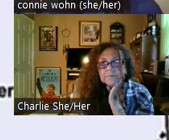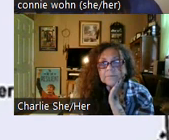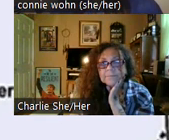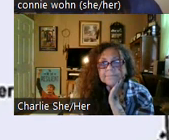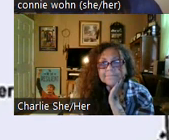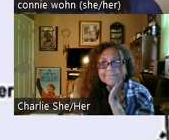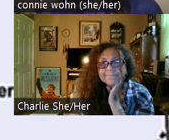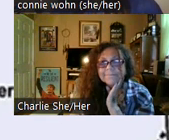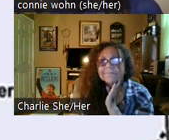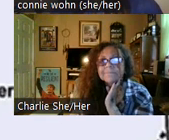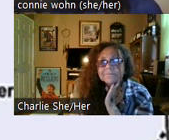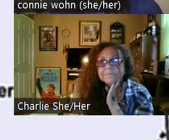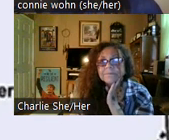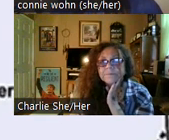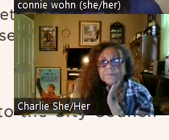Thank you.